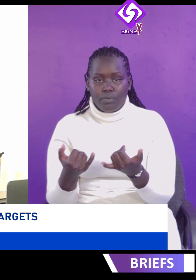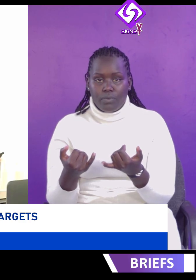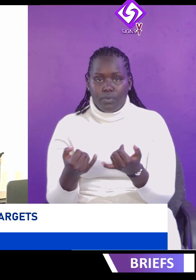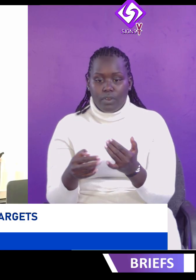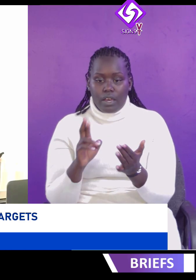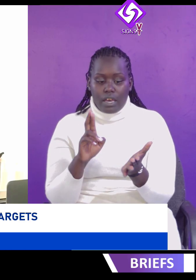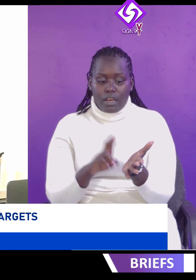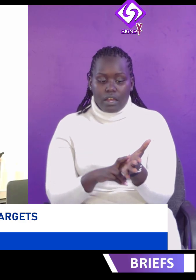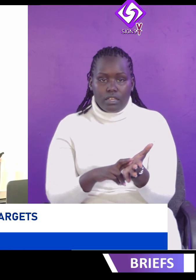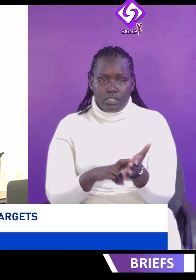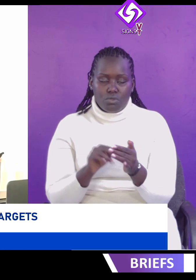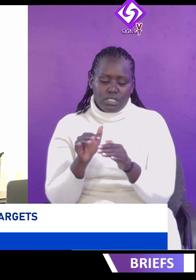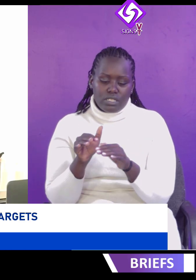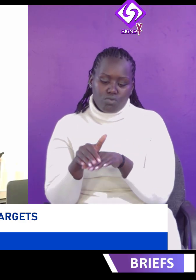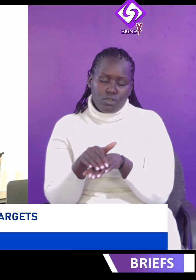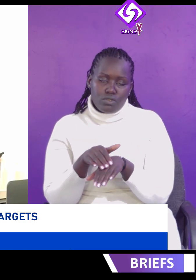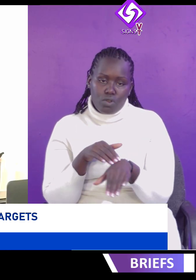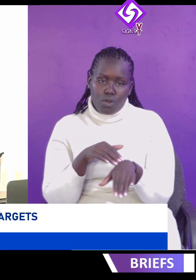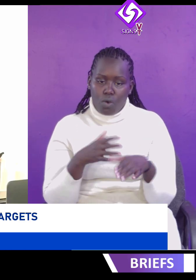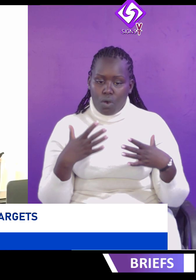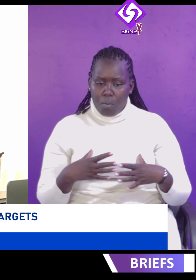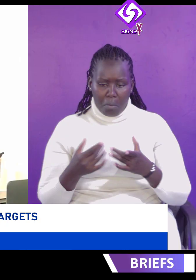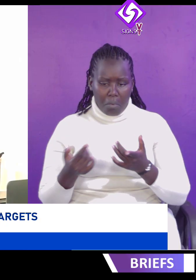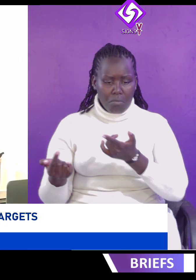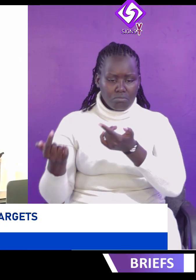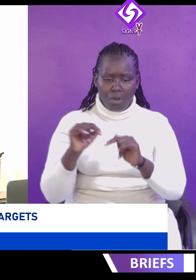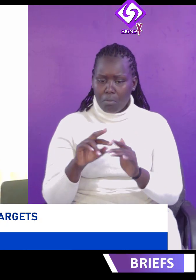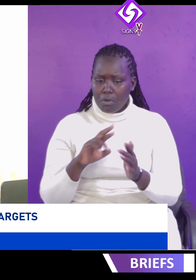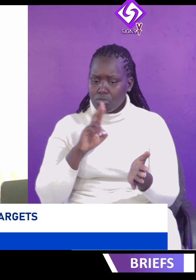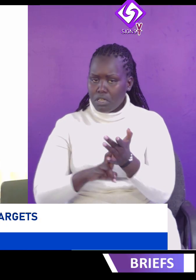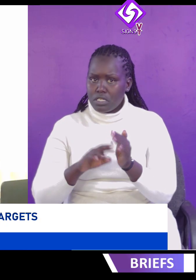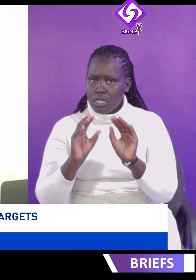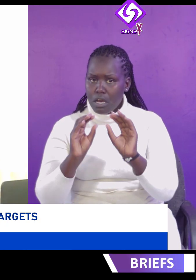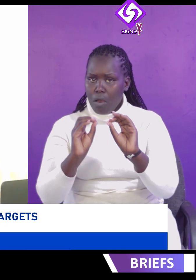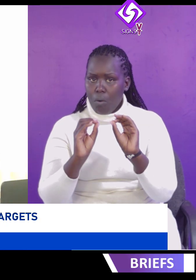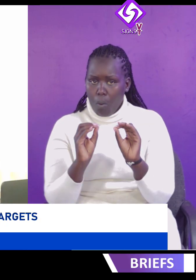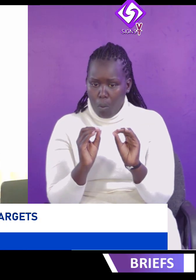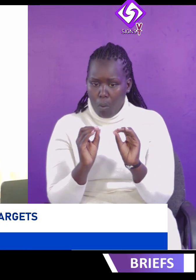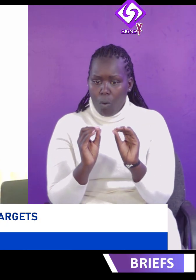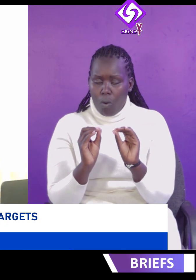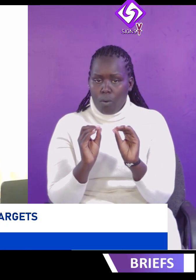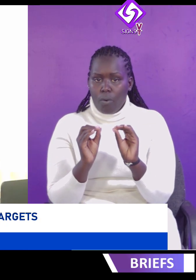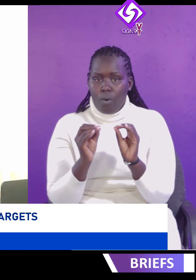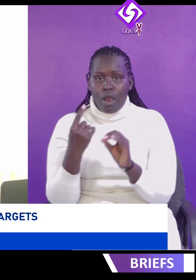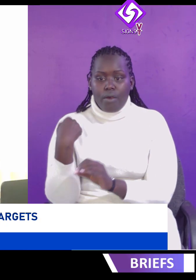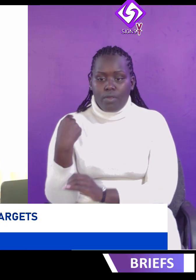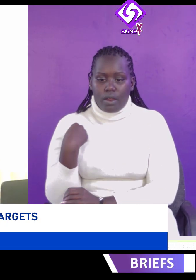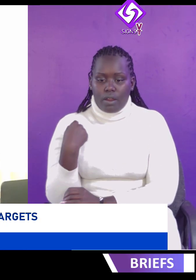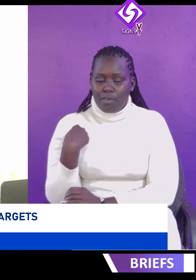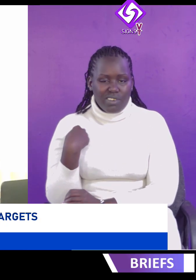registration is slow. People are not turning up to register. So far, the numbers are not